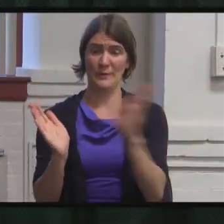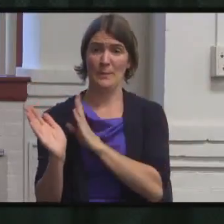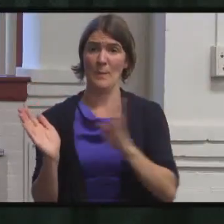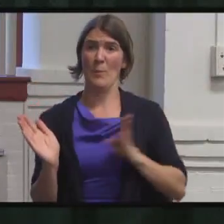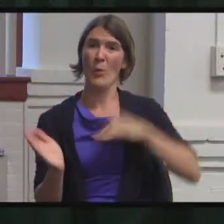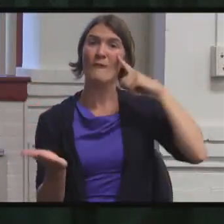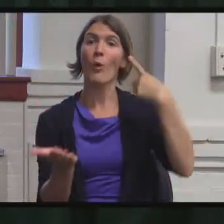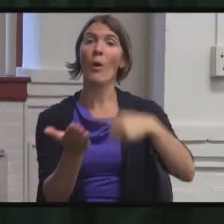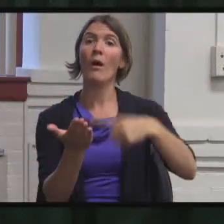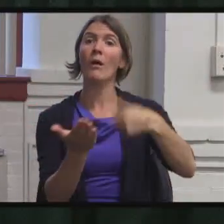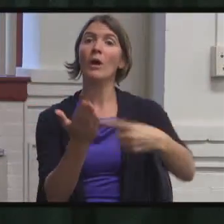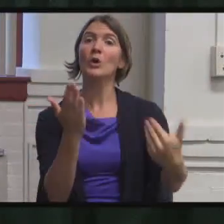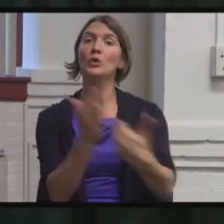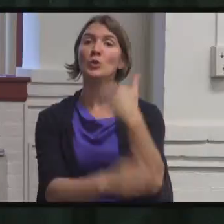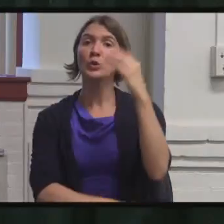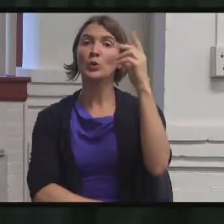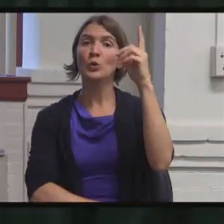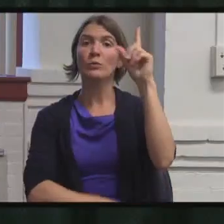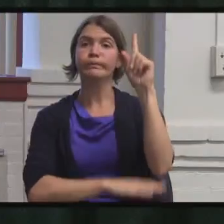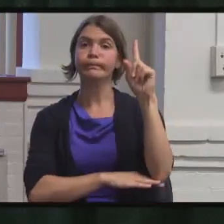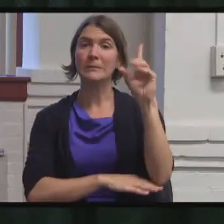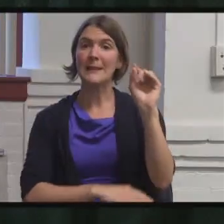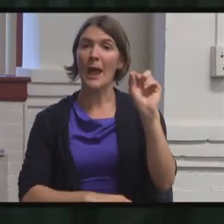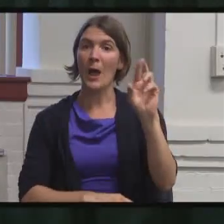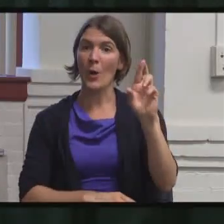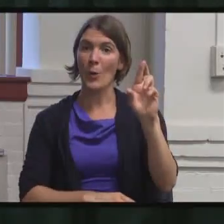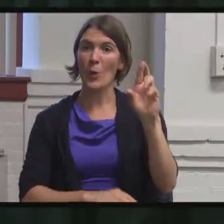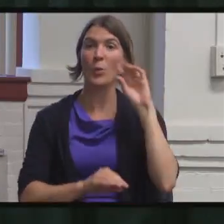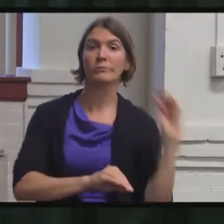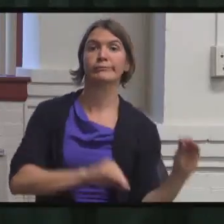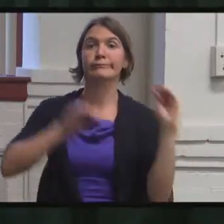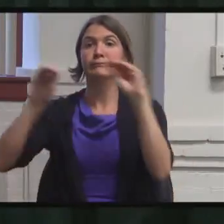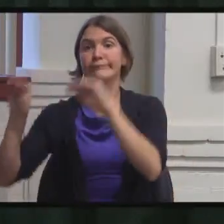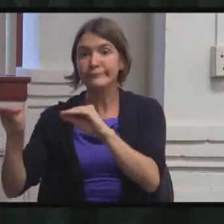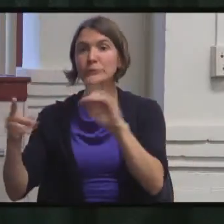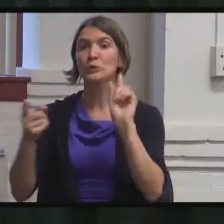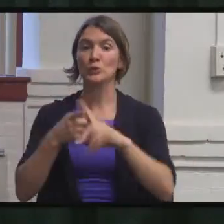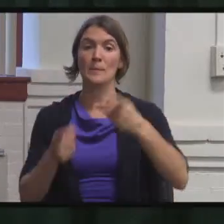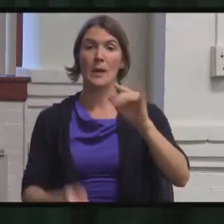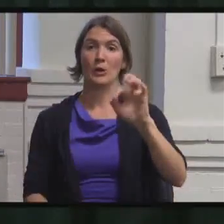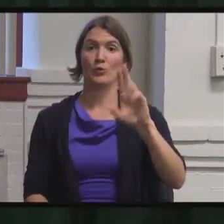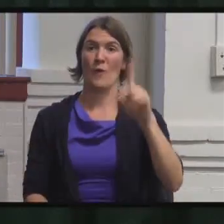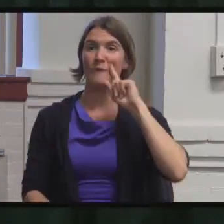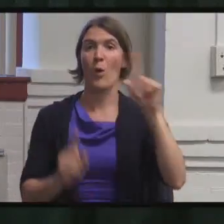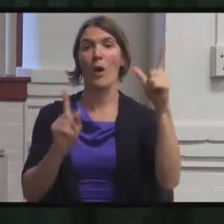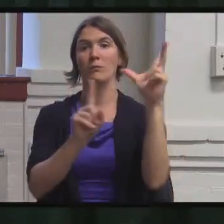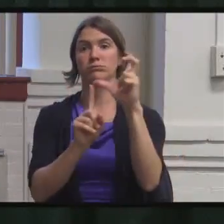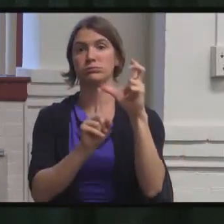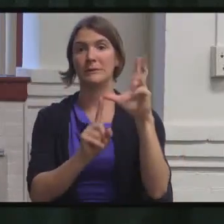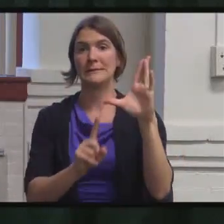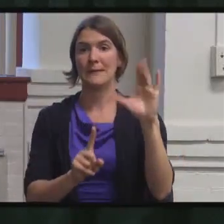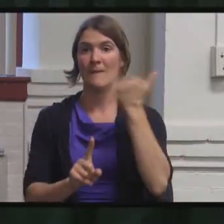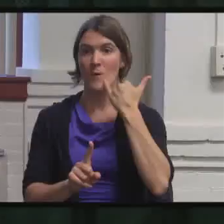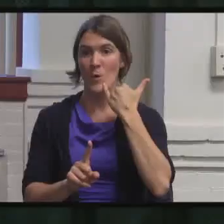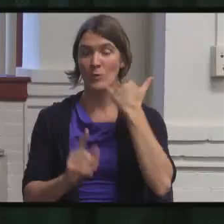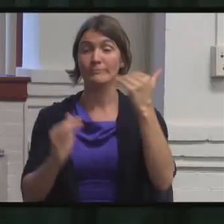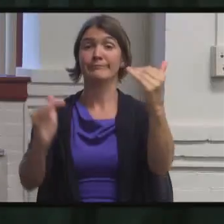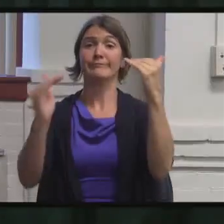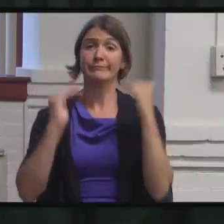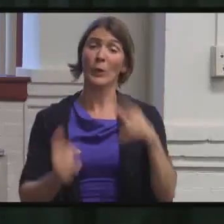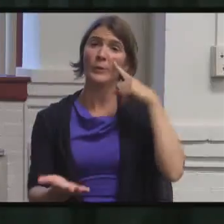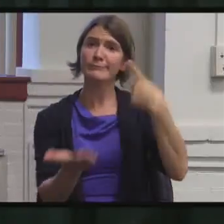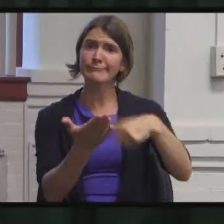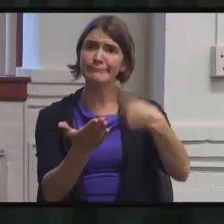telecommunication tower, which is proposed for 1277 Putney Road. In addition, the board is asked to authorize engagement of a company